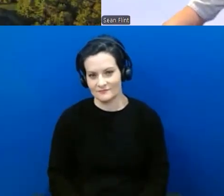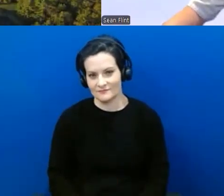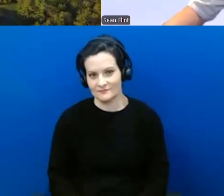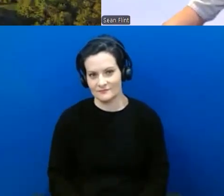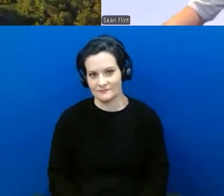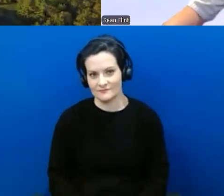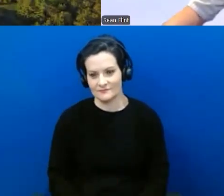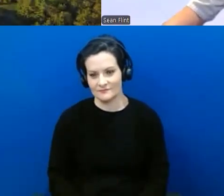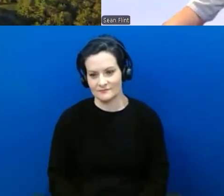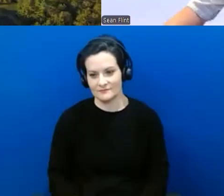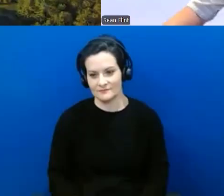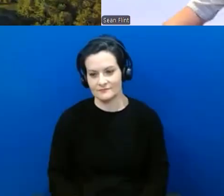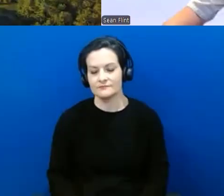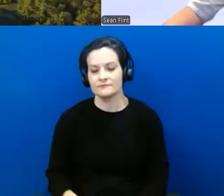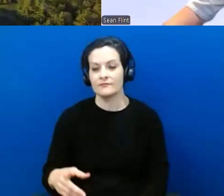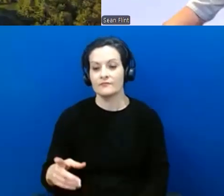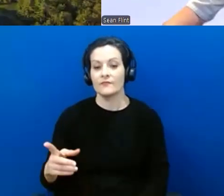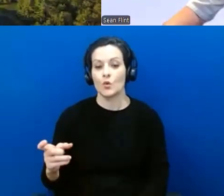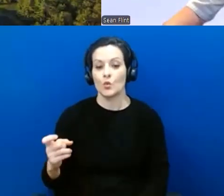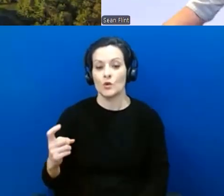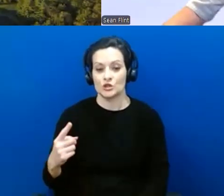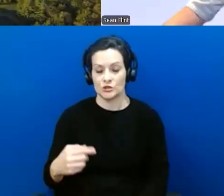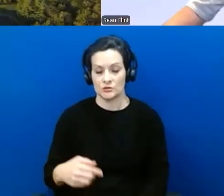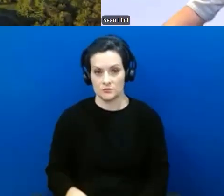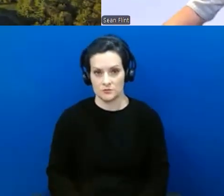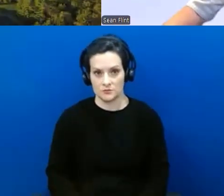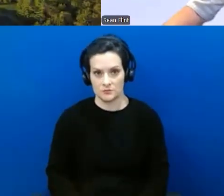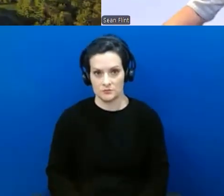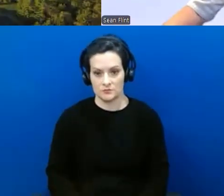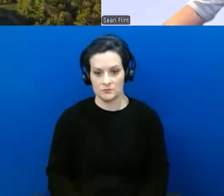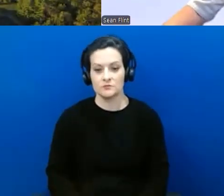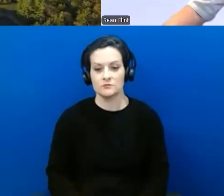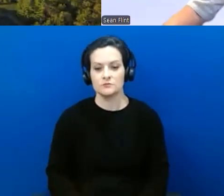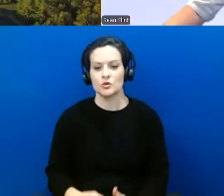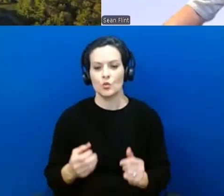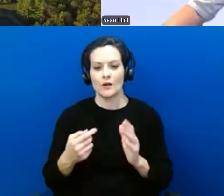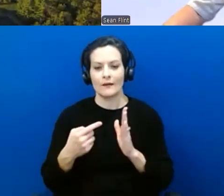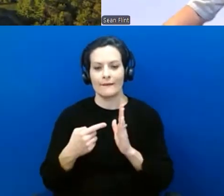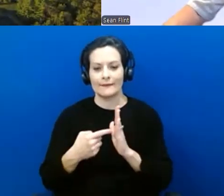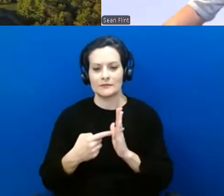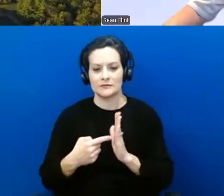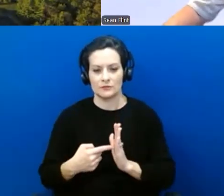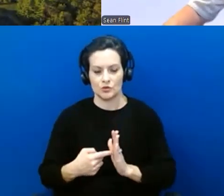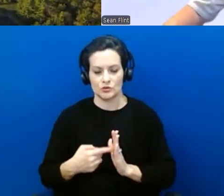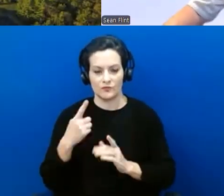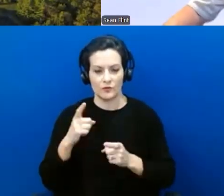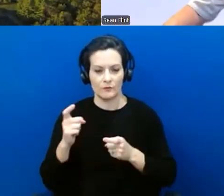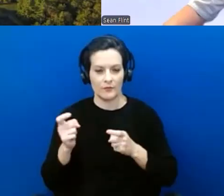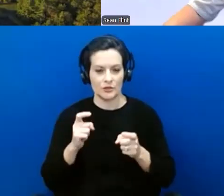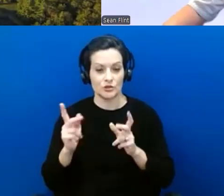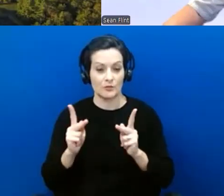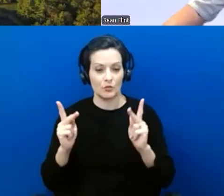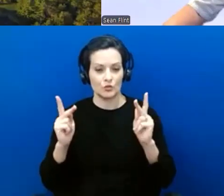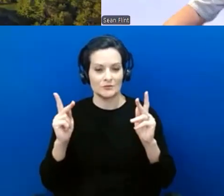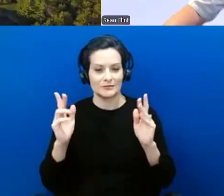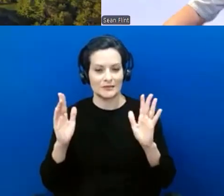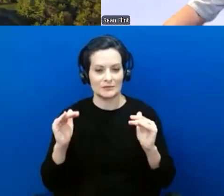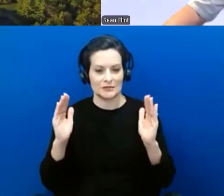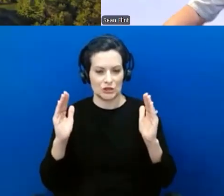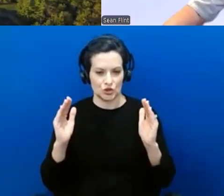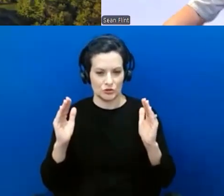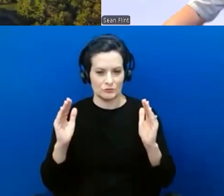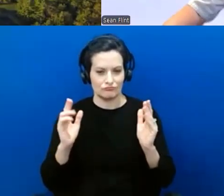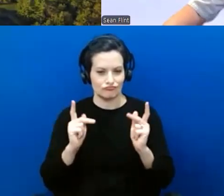Question, someone was asking if there were examples on managing people's expectation, our